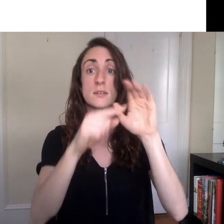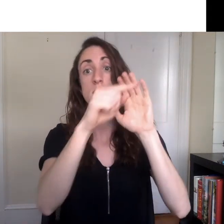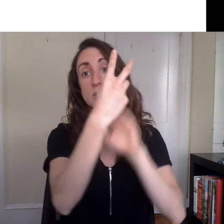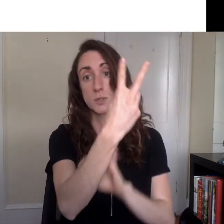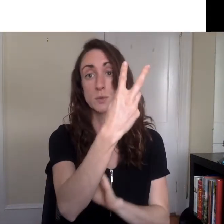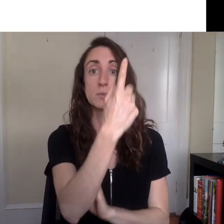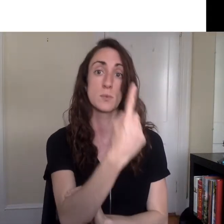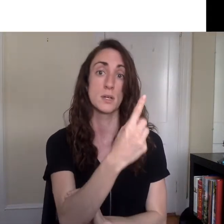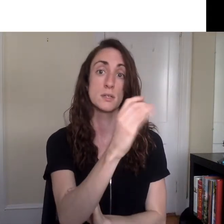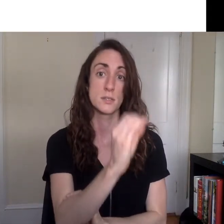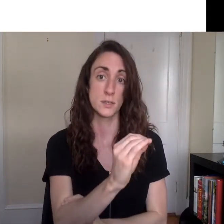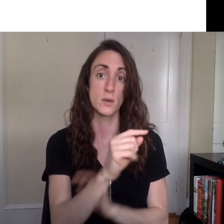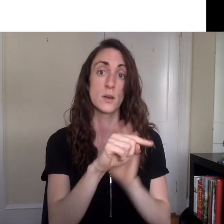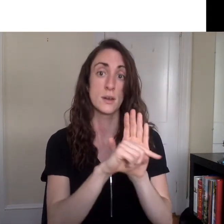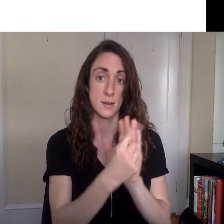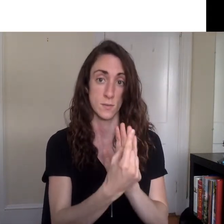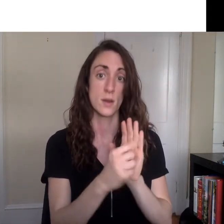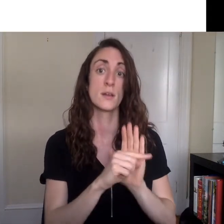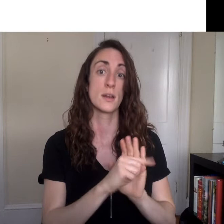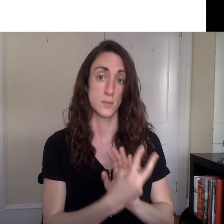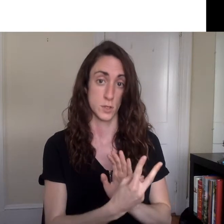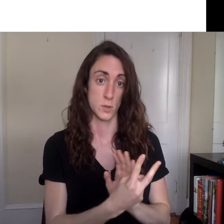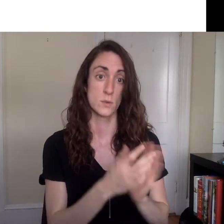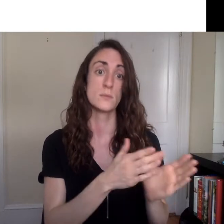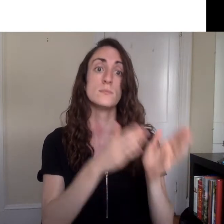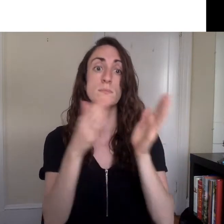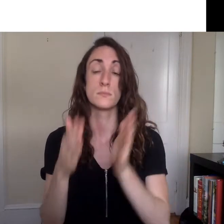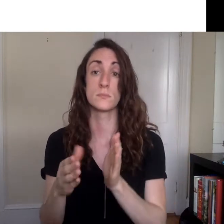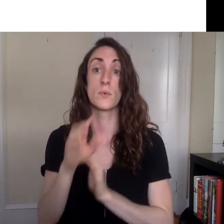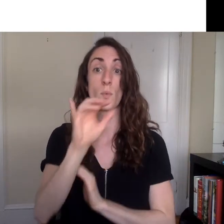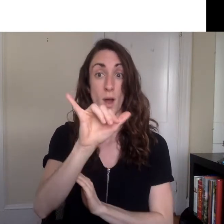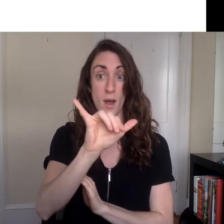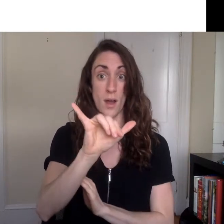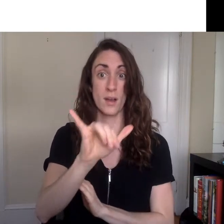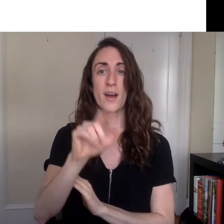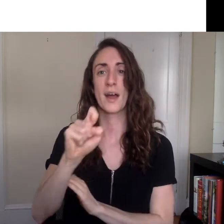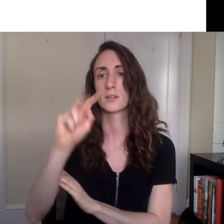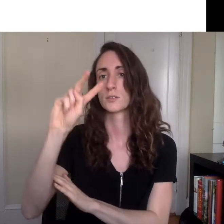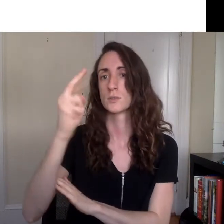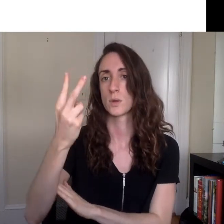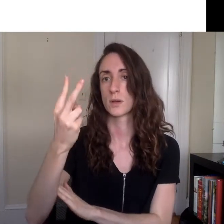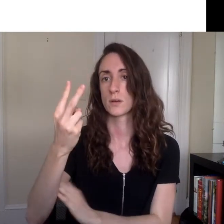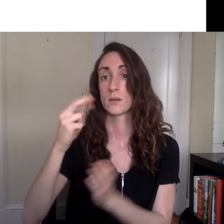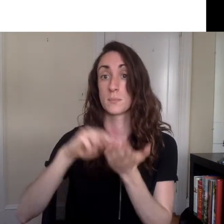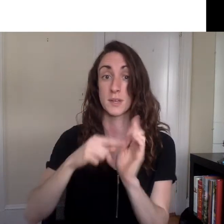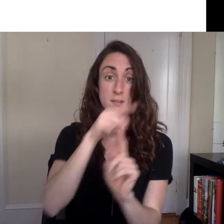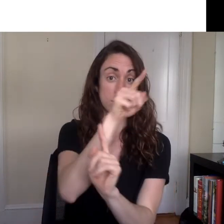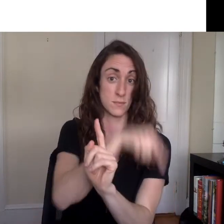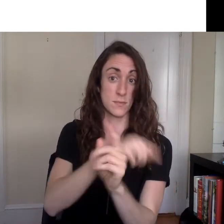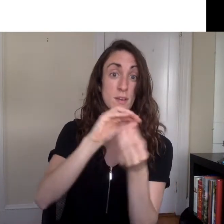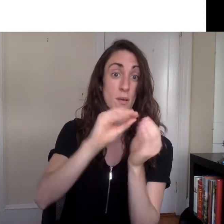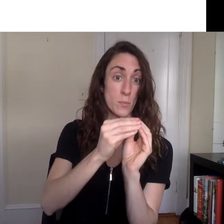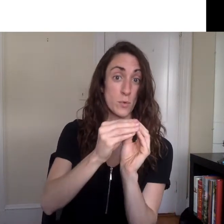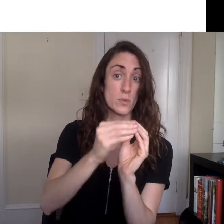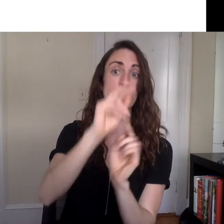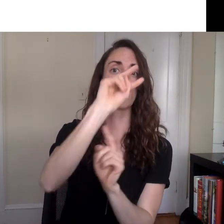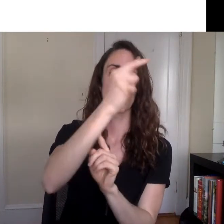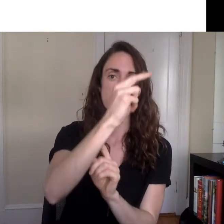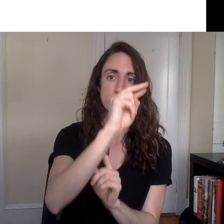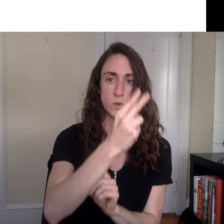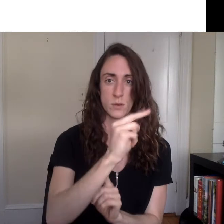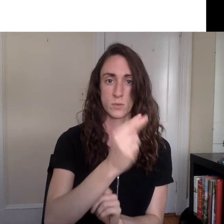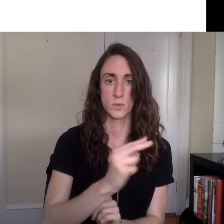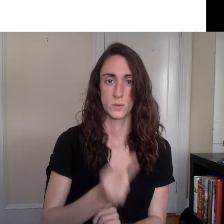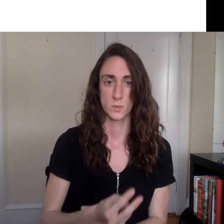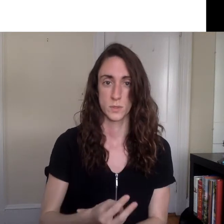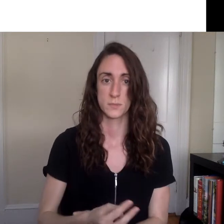So we'll start with x, and we can choose 2, 1, 0, -1, and -2 for our x values. And then our y values will be the